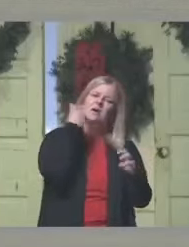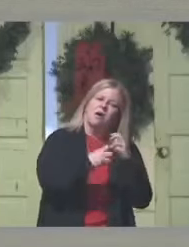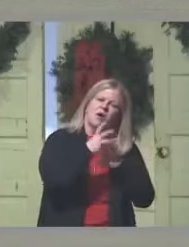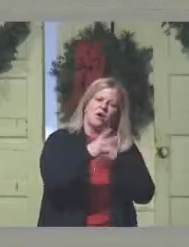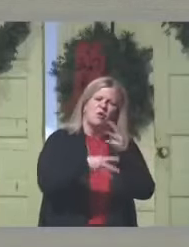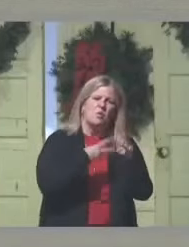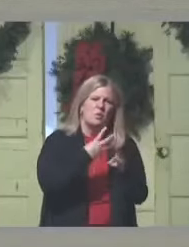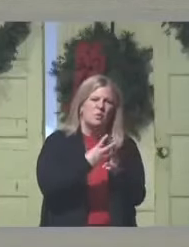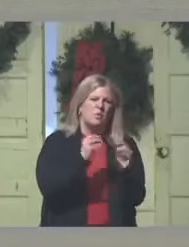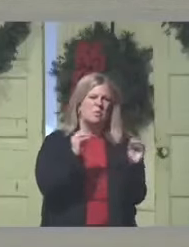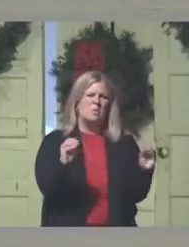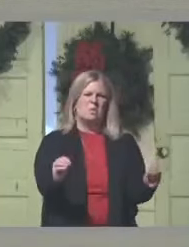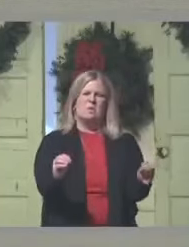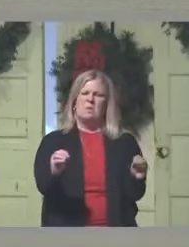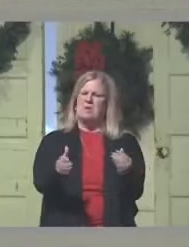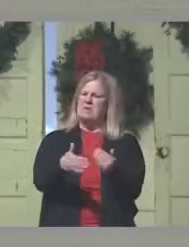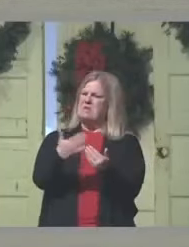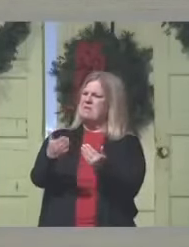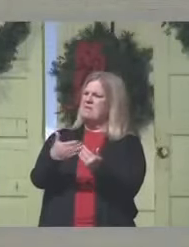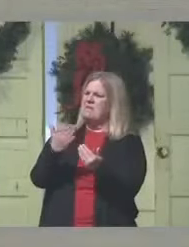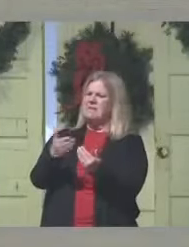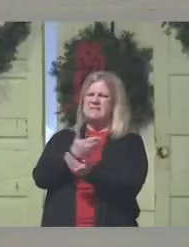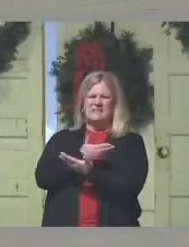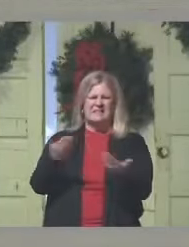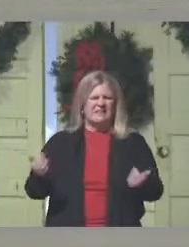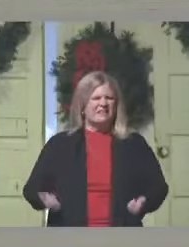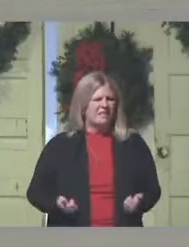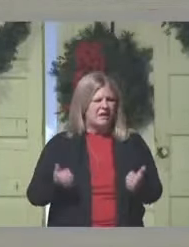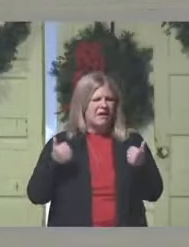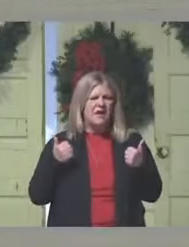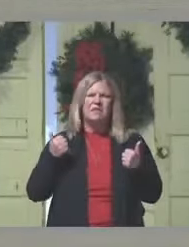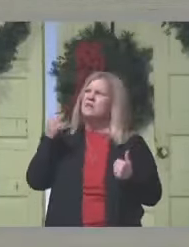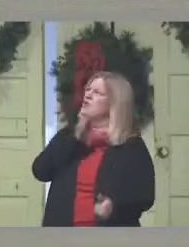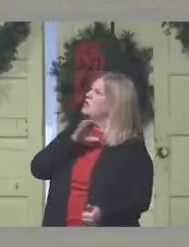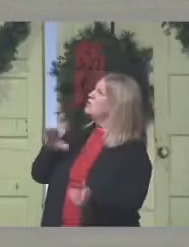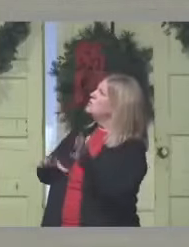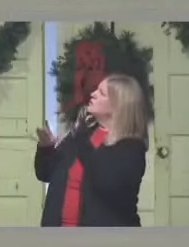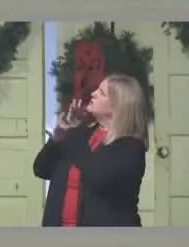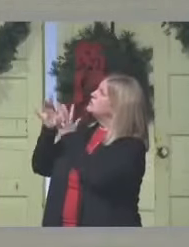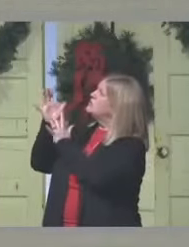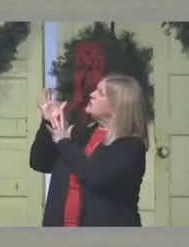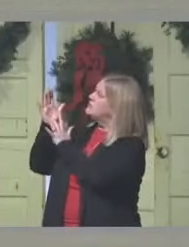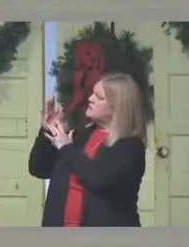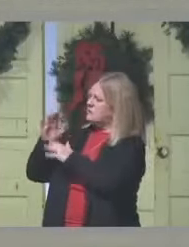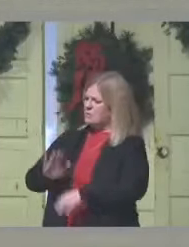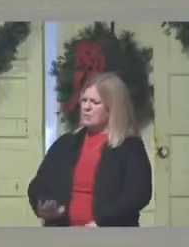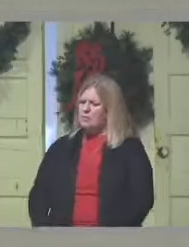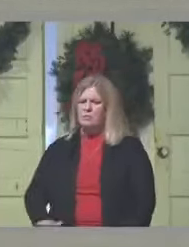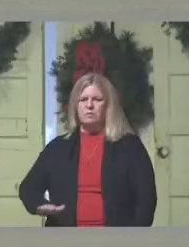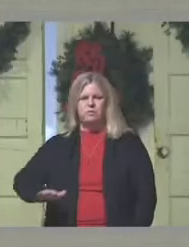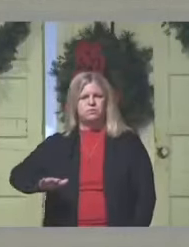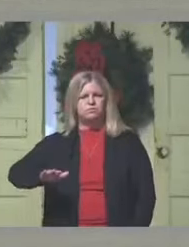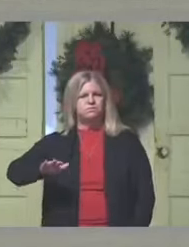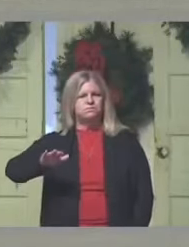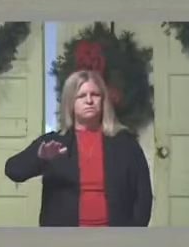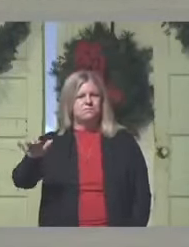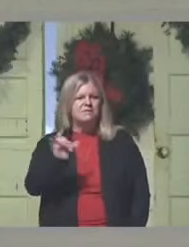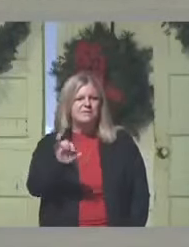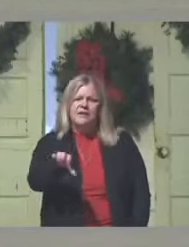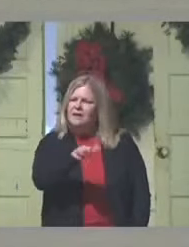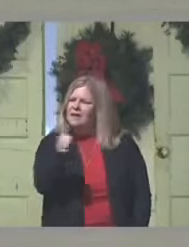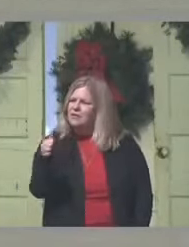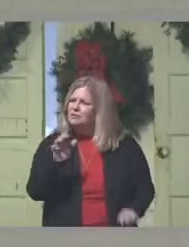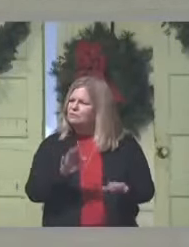would call the modern conveniences of life. Our Creator, Christ Jesus, would grow as a little boy, just like all the other little